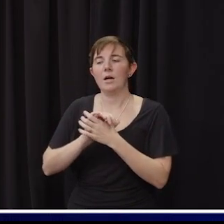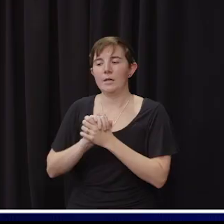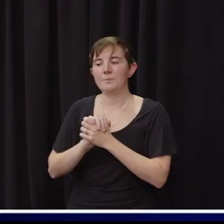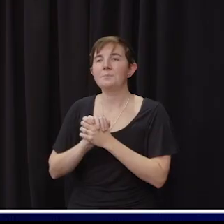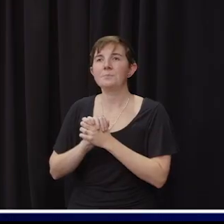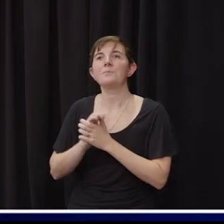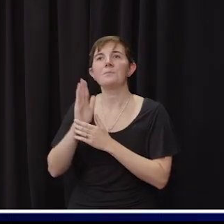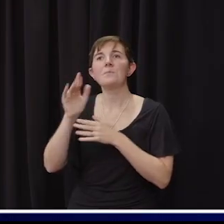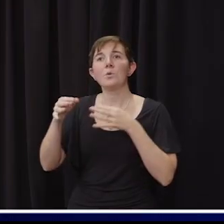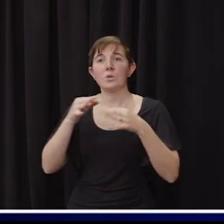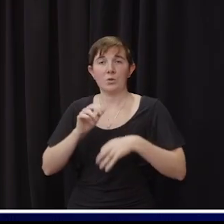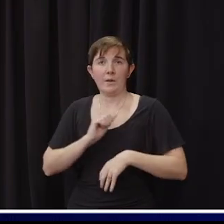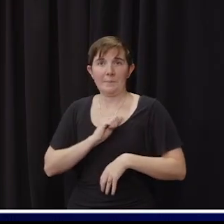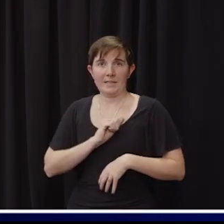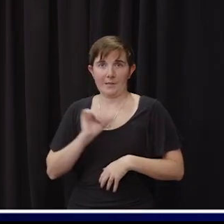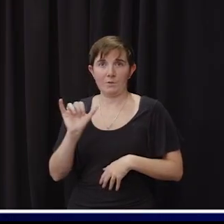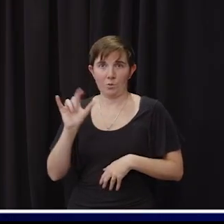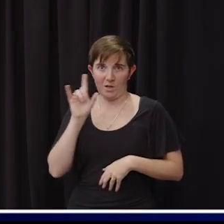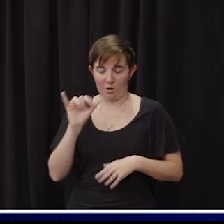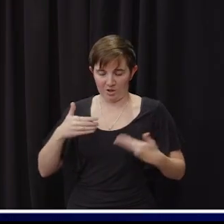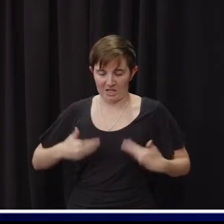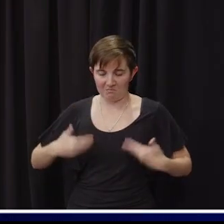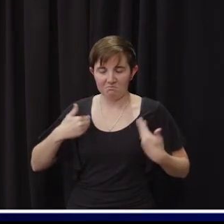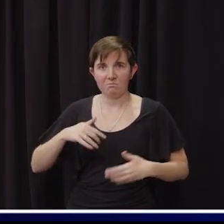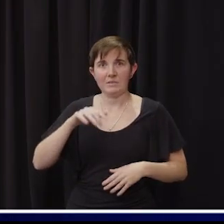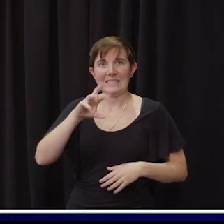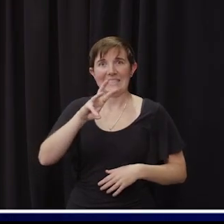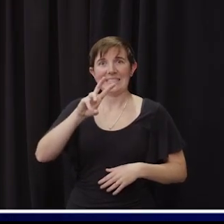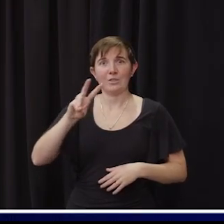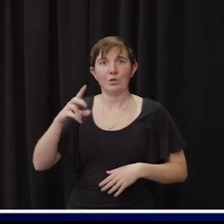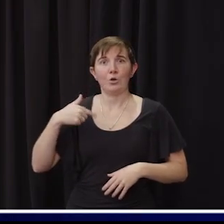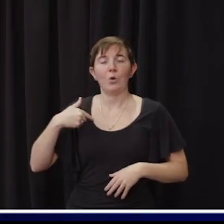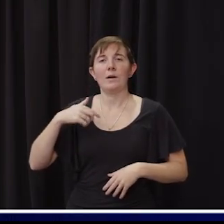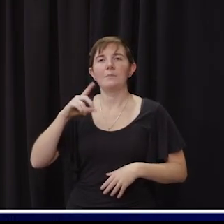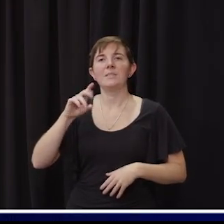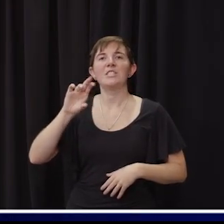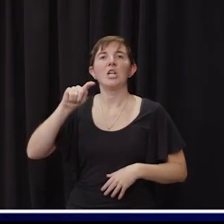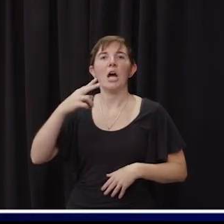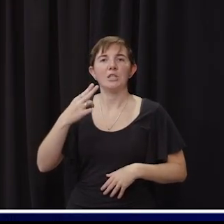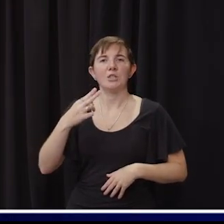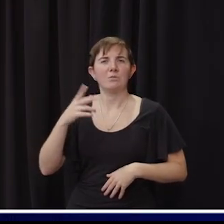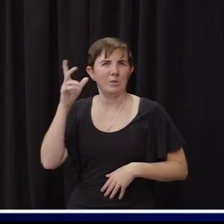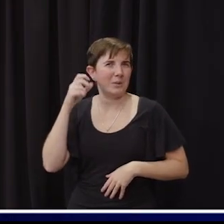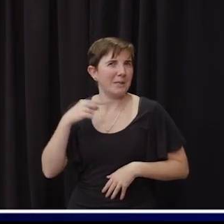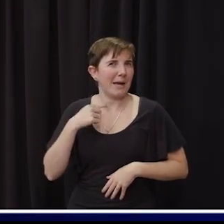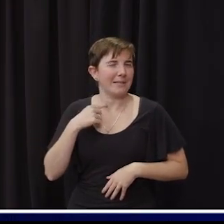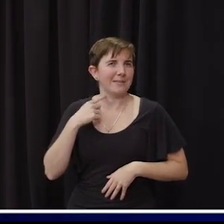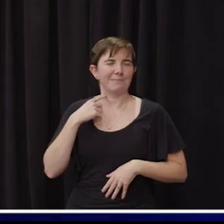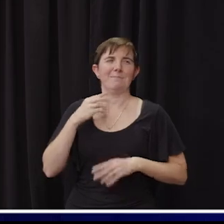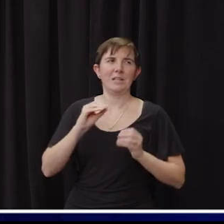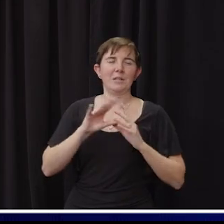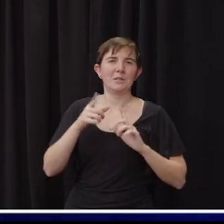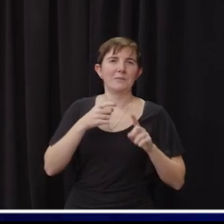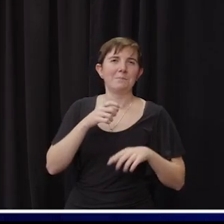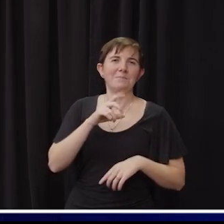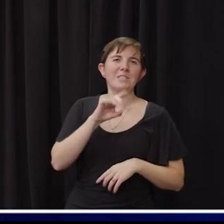I will describe myself as well. 6'2", I'm Dutch. Accent probably already gave that away.